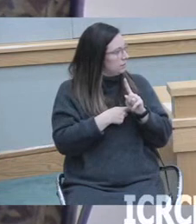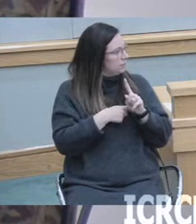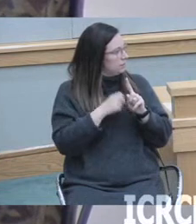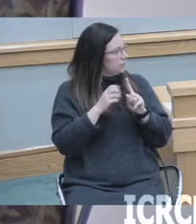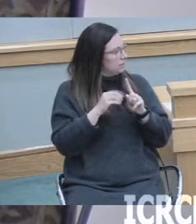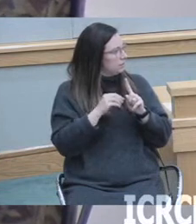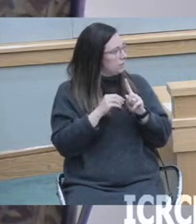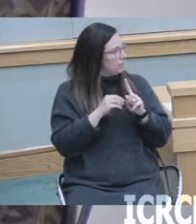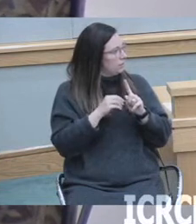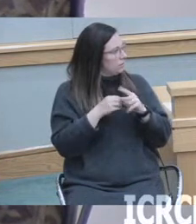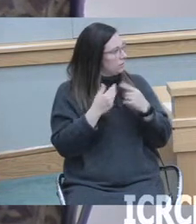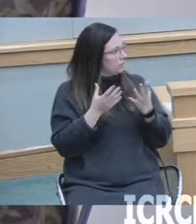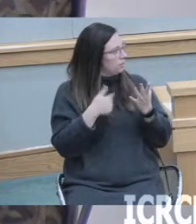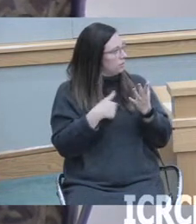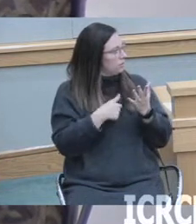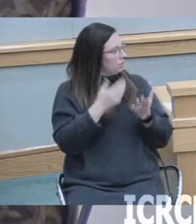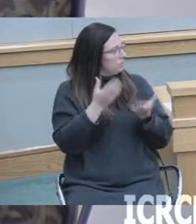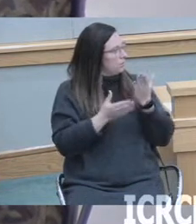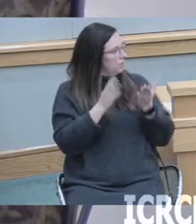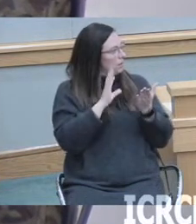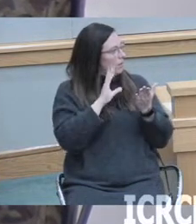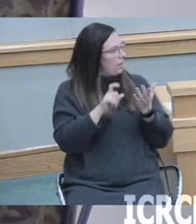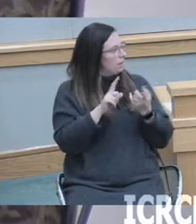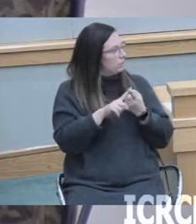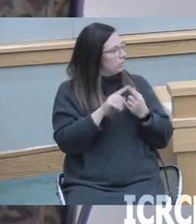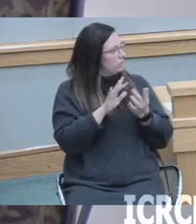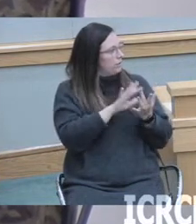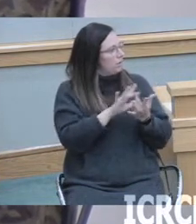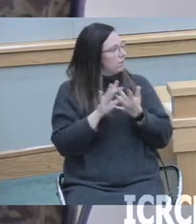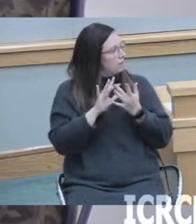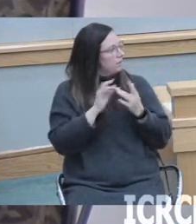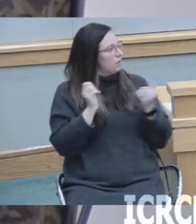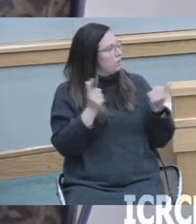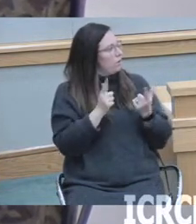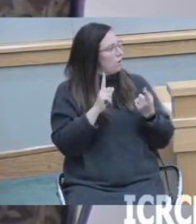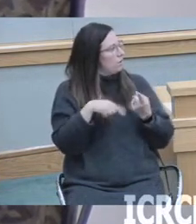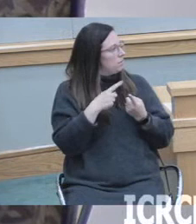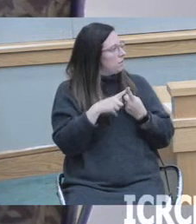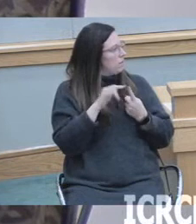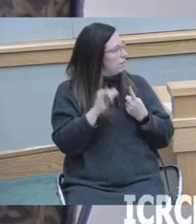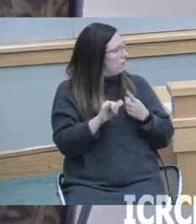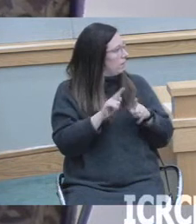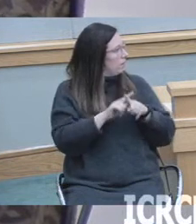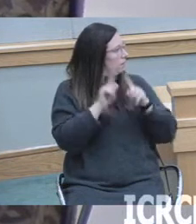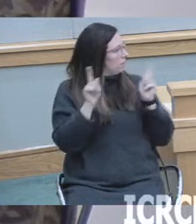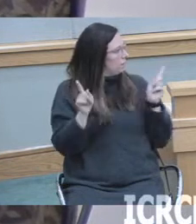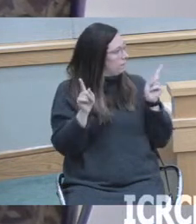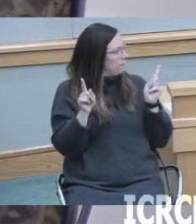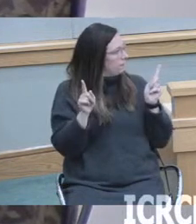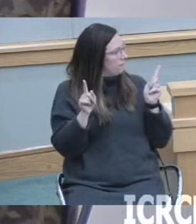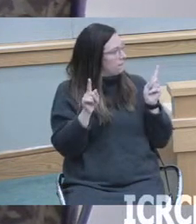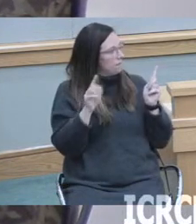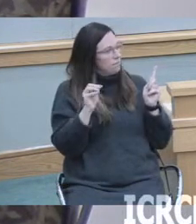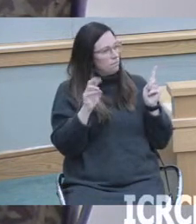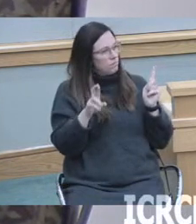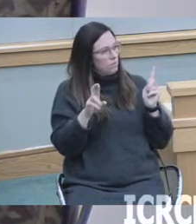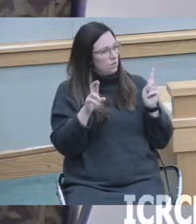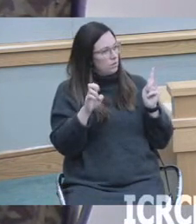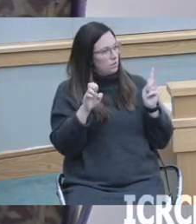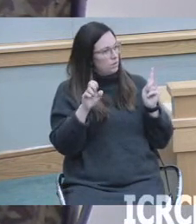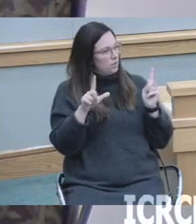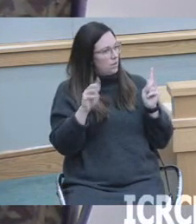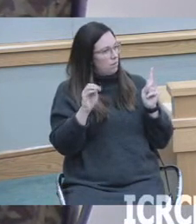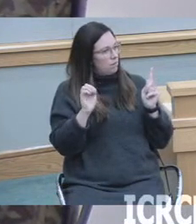So we'll probably have to contact you on that. However, Mr. Elmer tells me